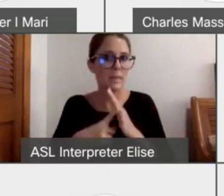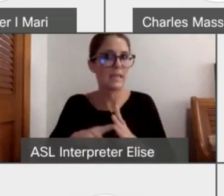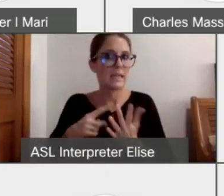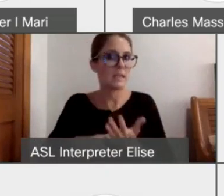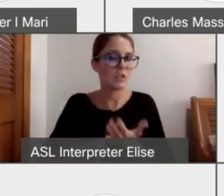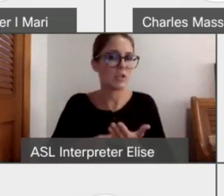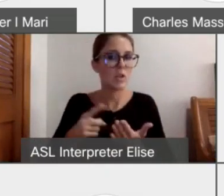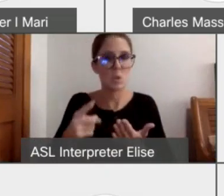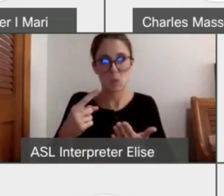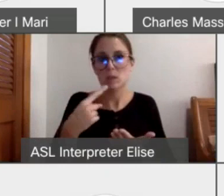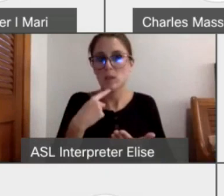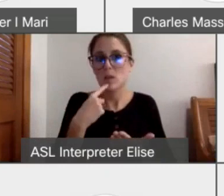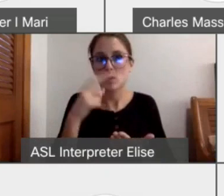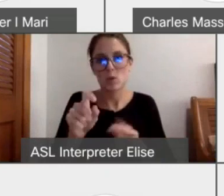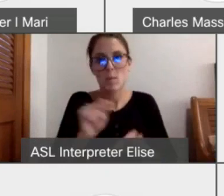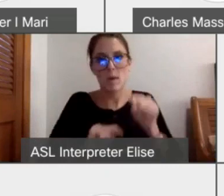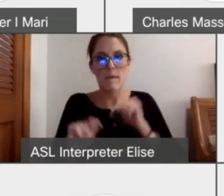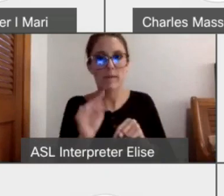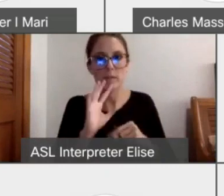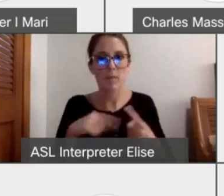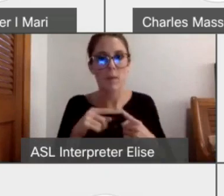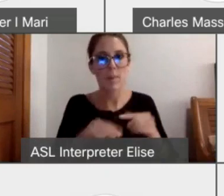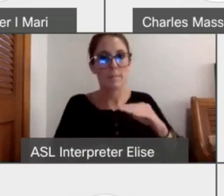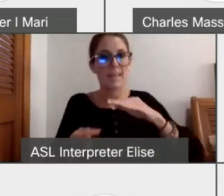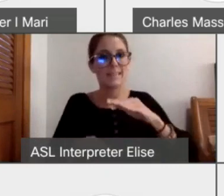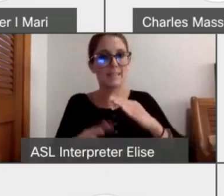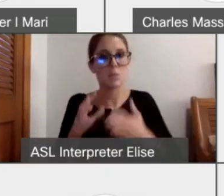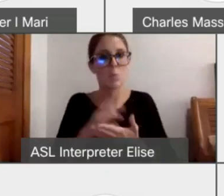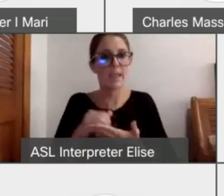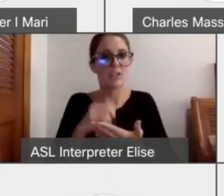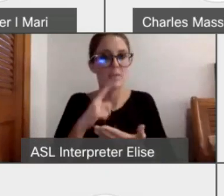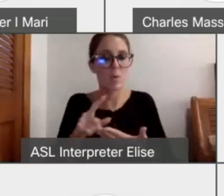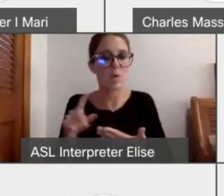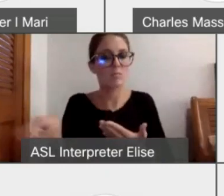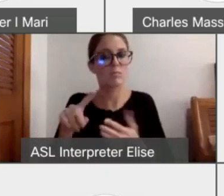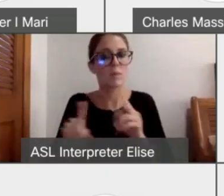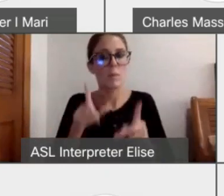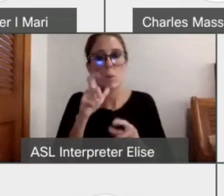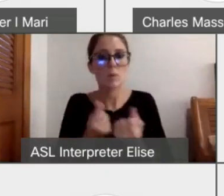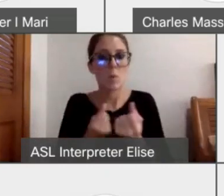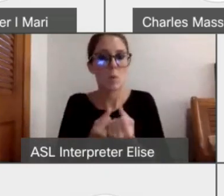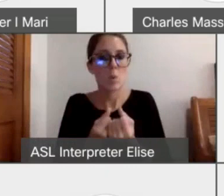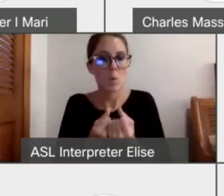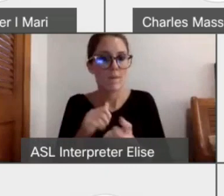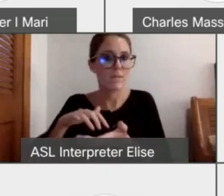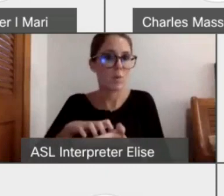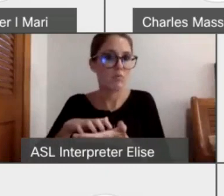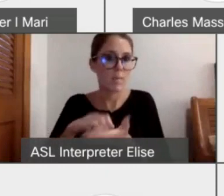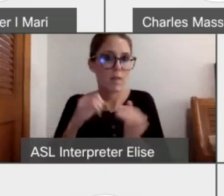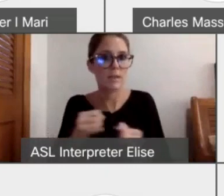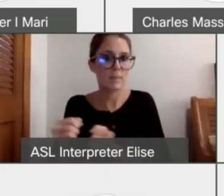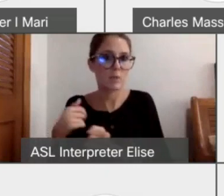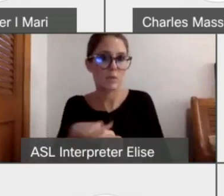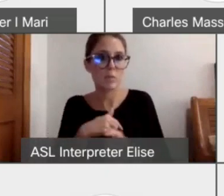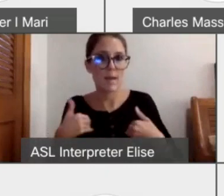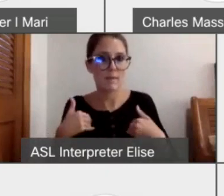about the fact that you need to go back and we need to talk about the base wage for the folks who support the vulnerable individuals that we have in our